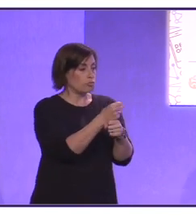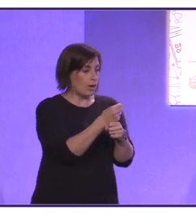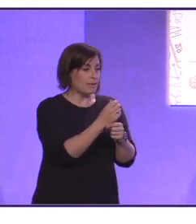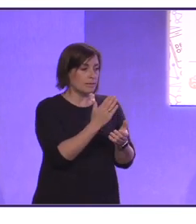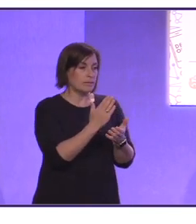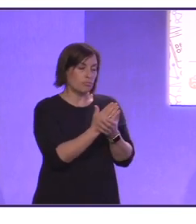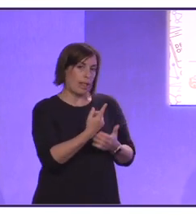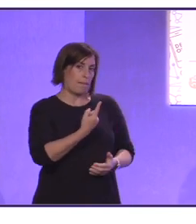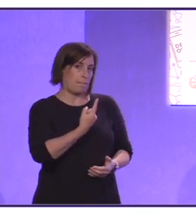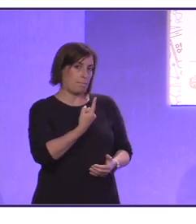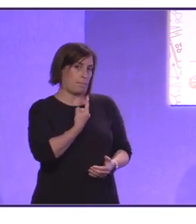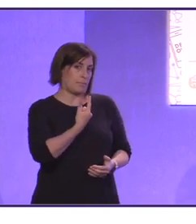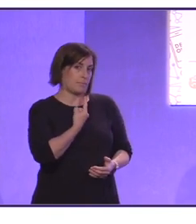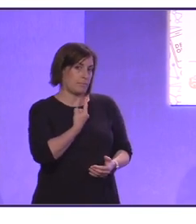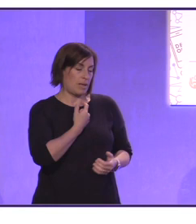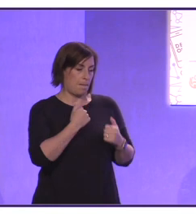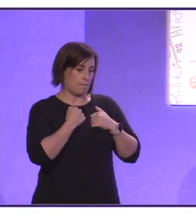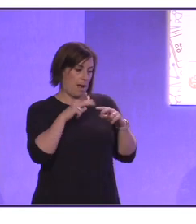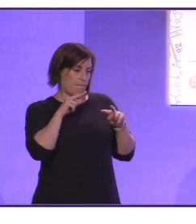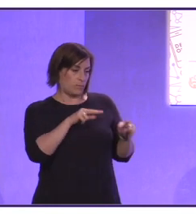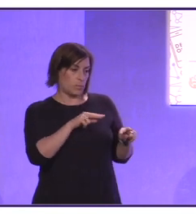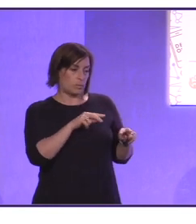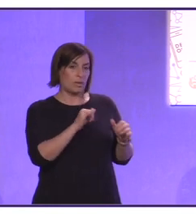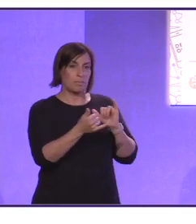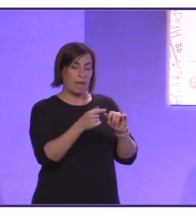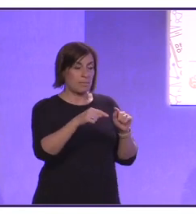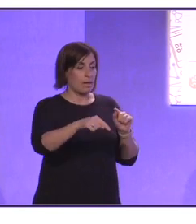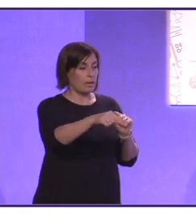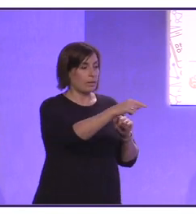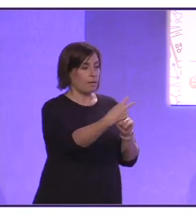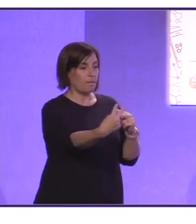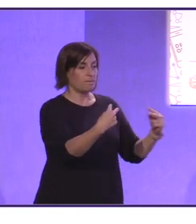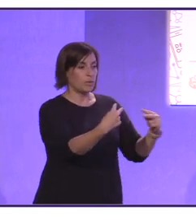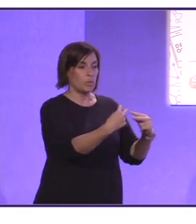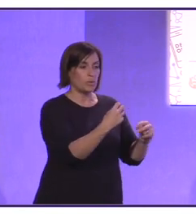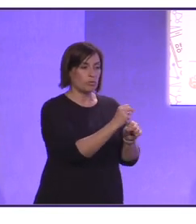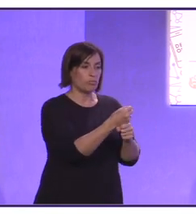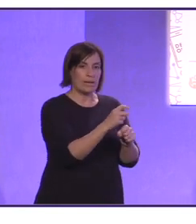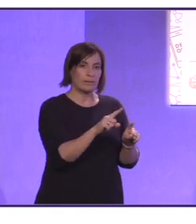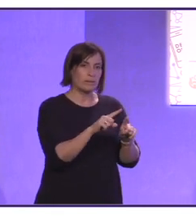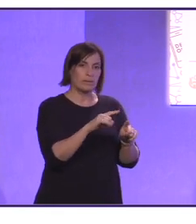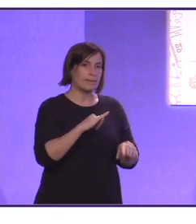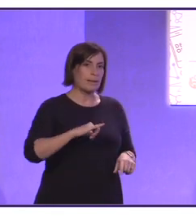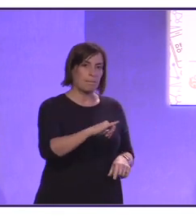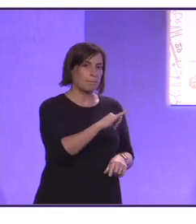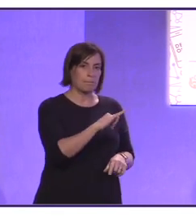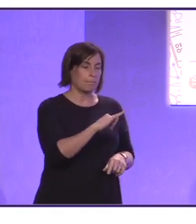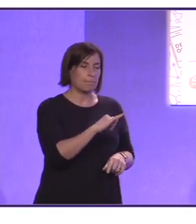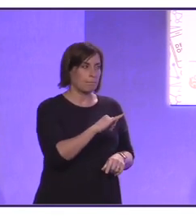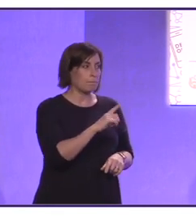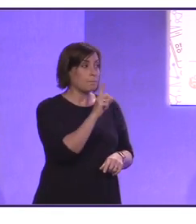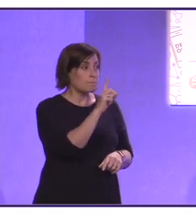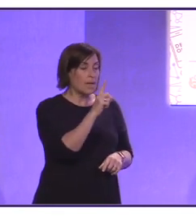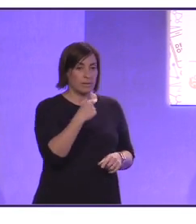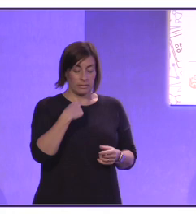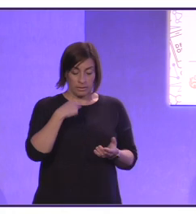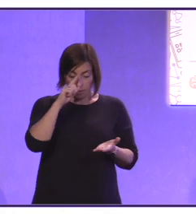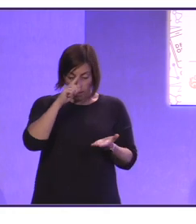that could be a me thing. And it's not fair for me to say it's the same for the rest of my team. But you know what? If I believe